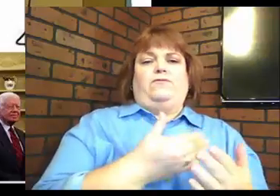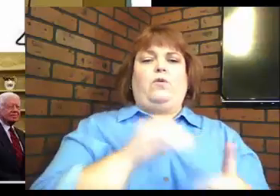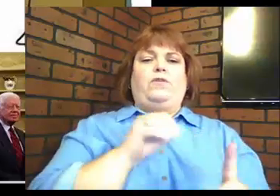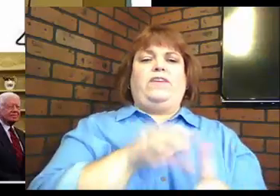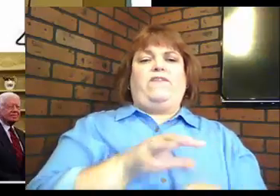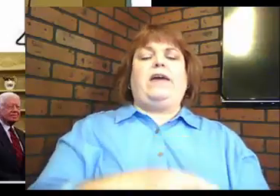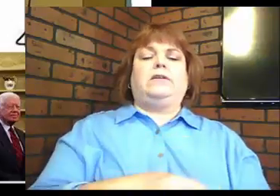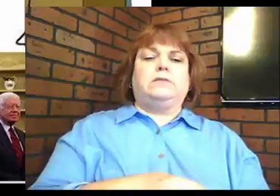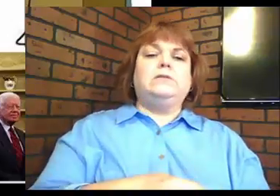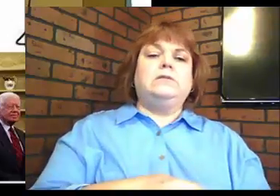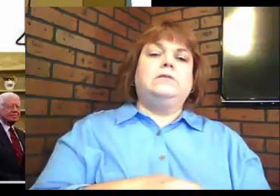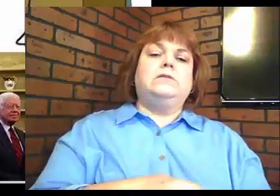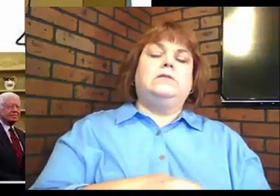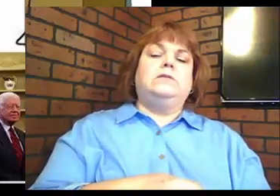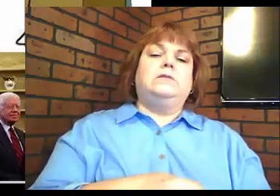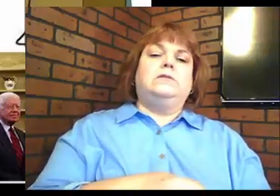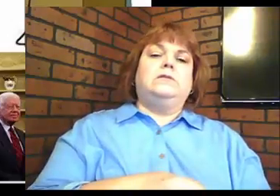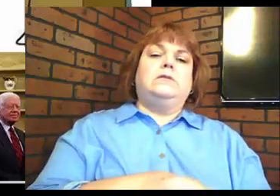Candidate.